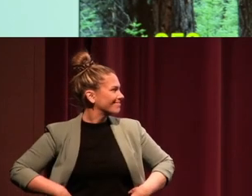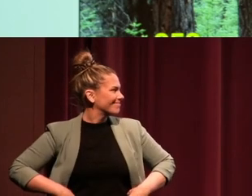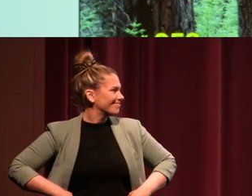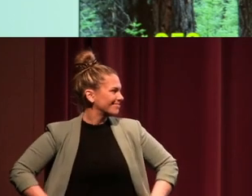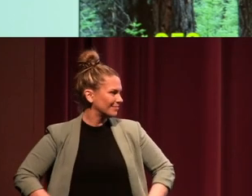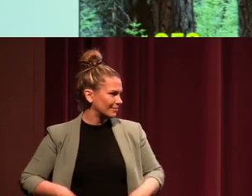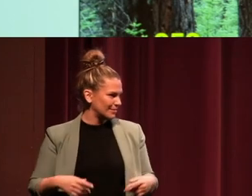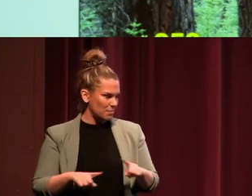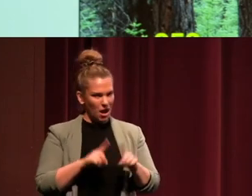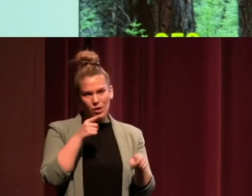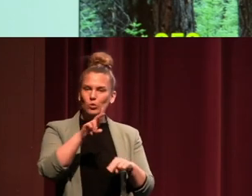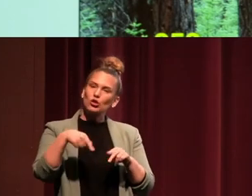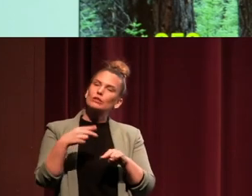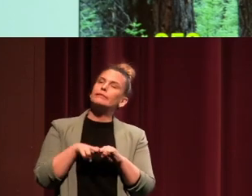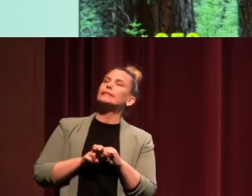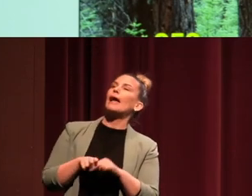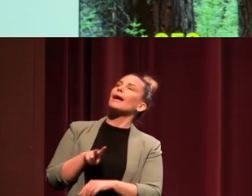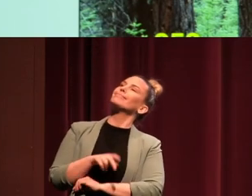As you sit there,